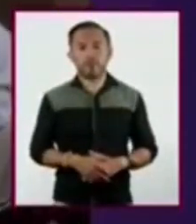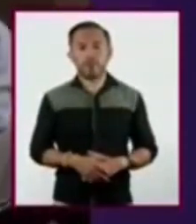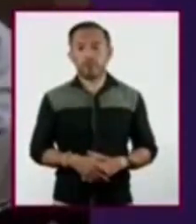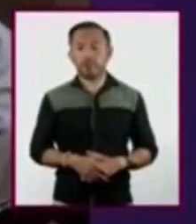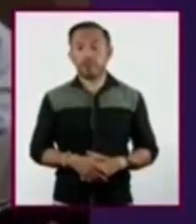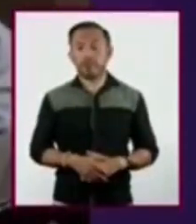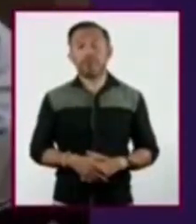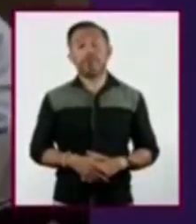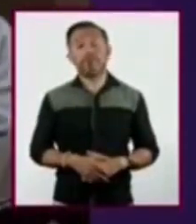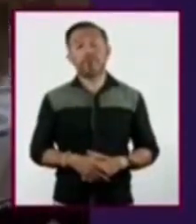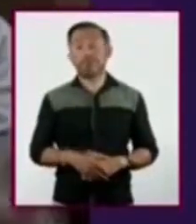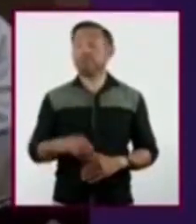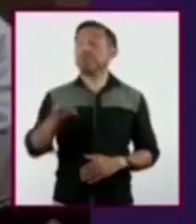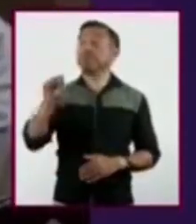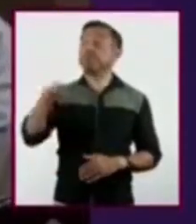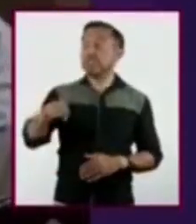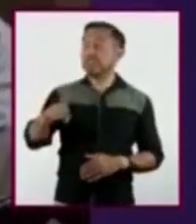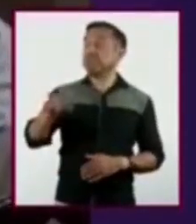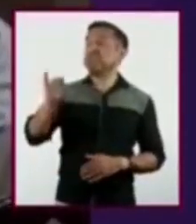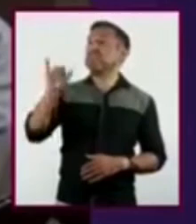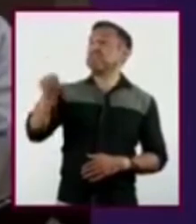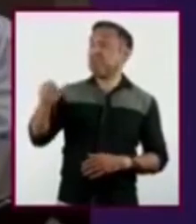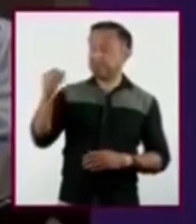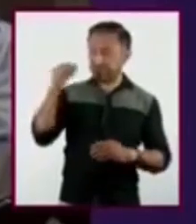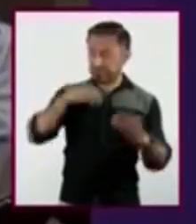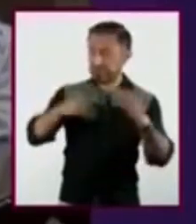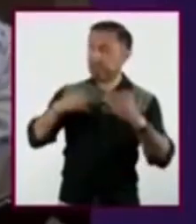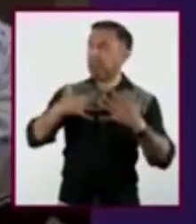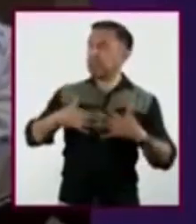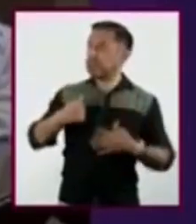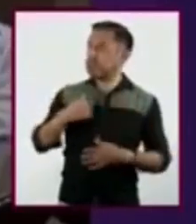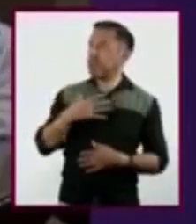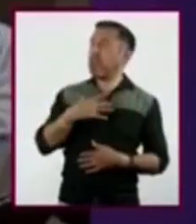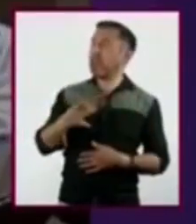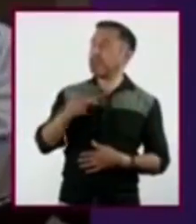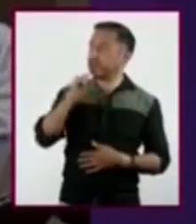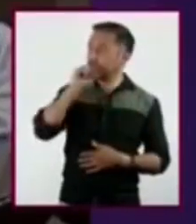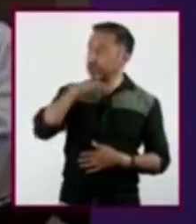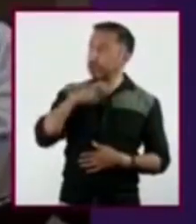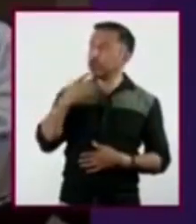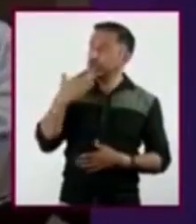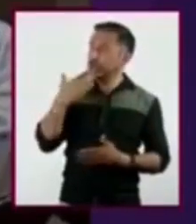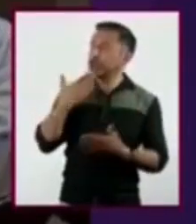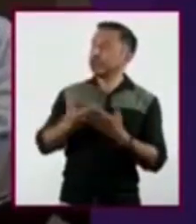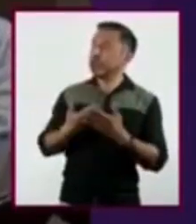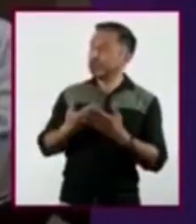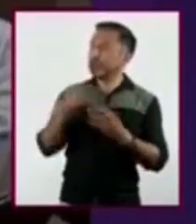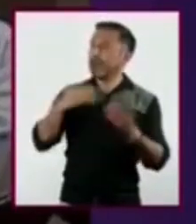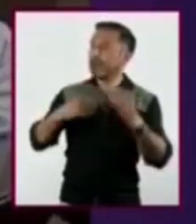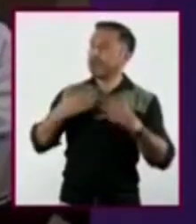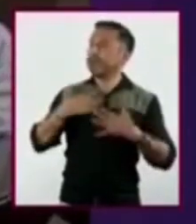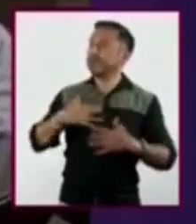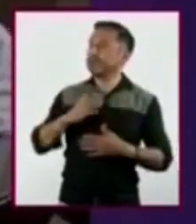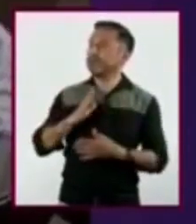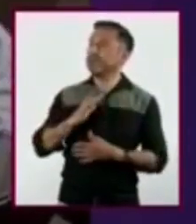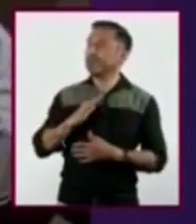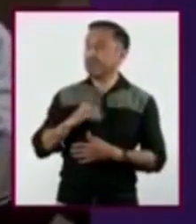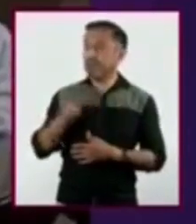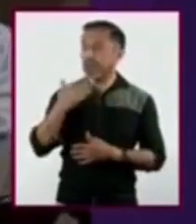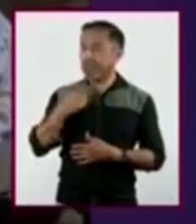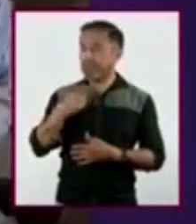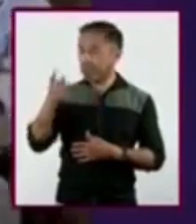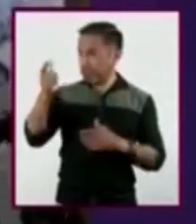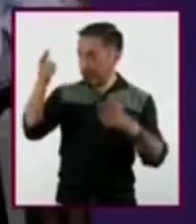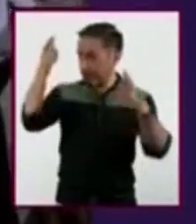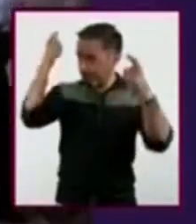Yes, I like that costume now. That's a good costume. You have a pirate hat.